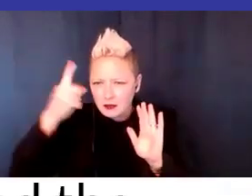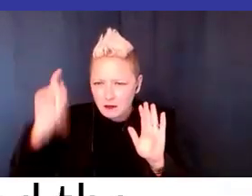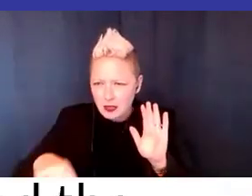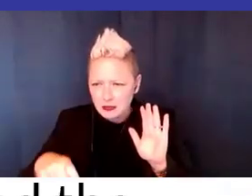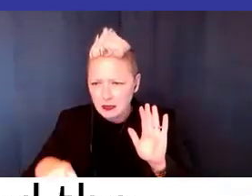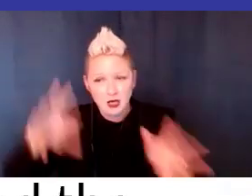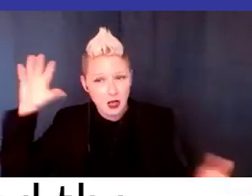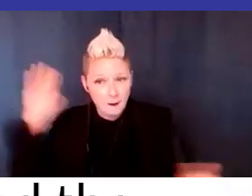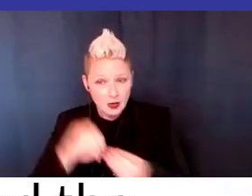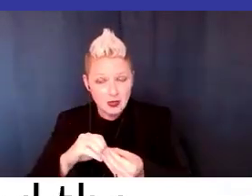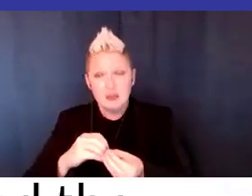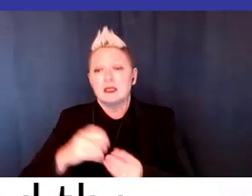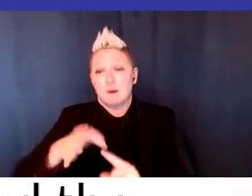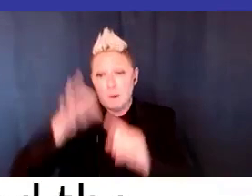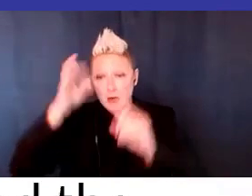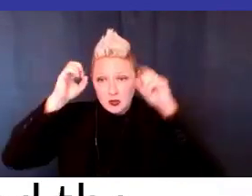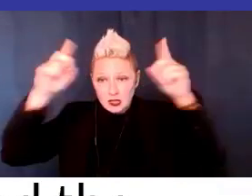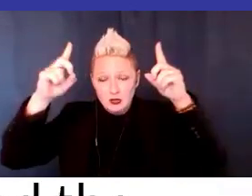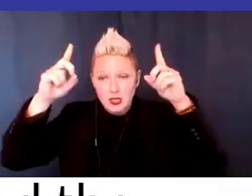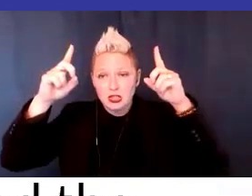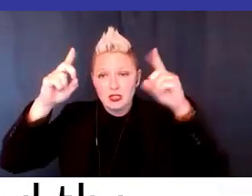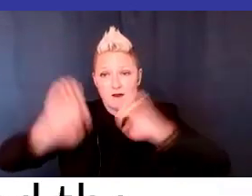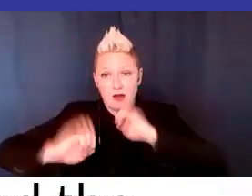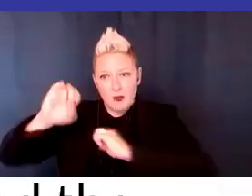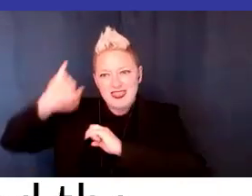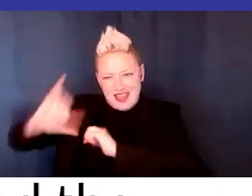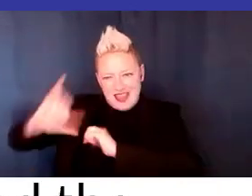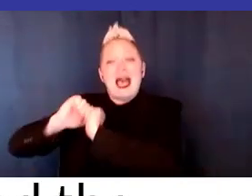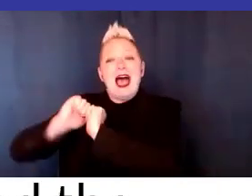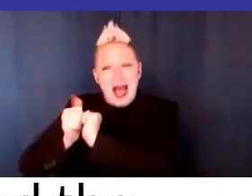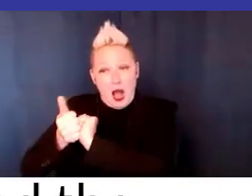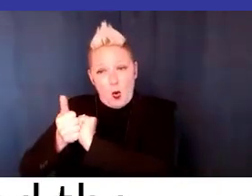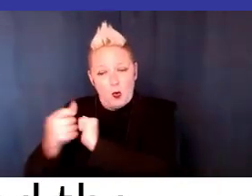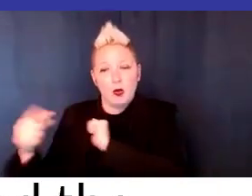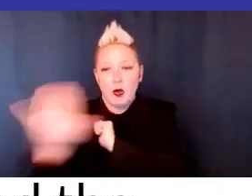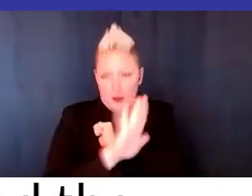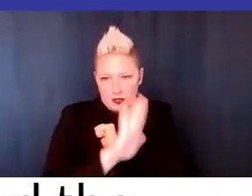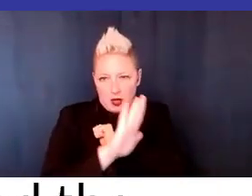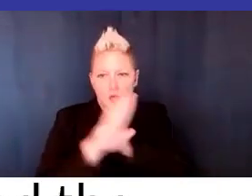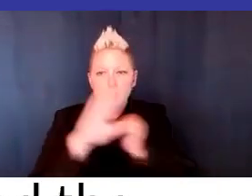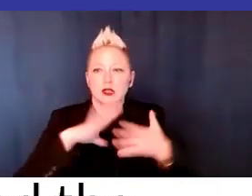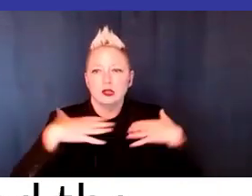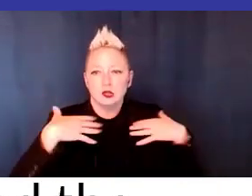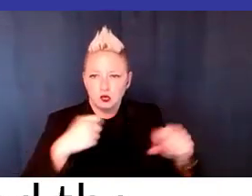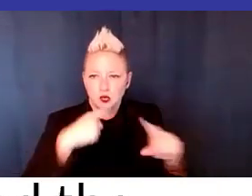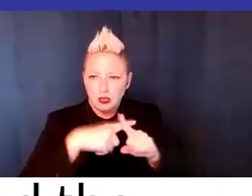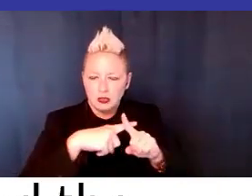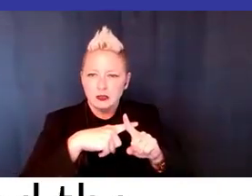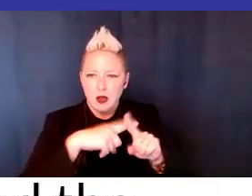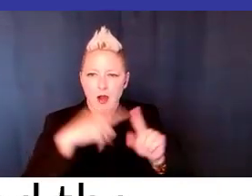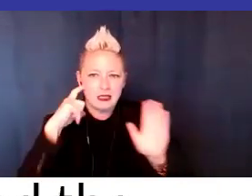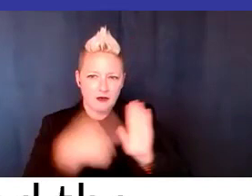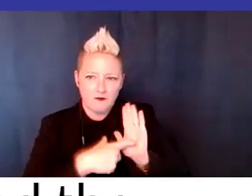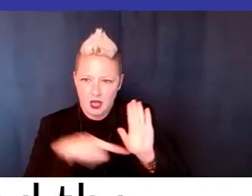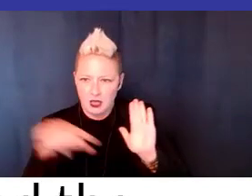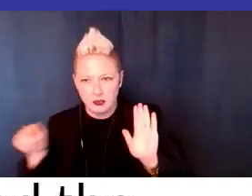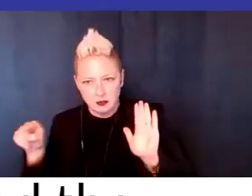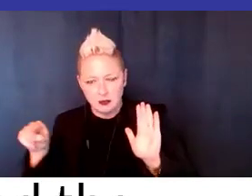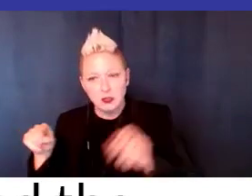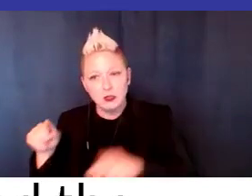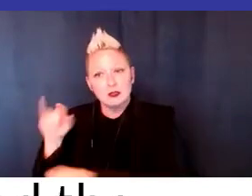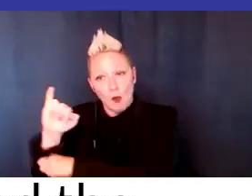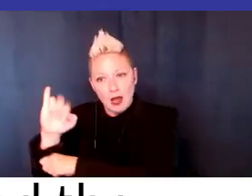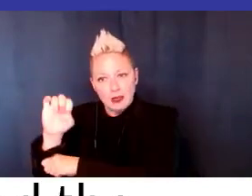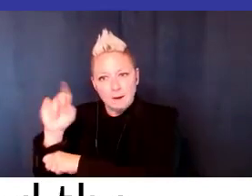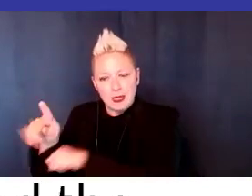education evaluation is the mean by which the student's strengths and needs are identified so that an IEP can be